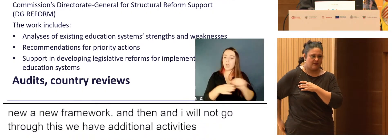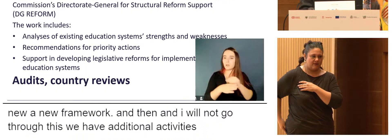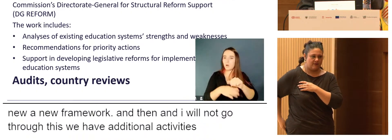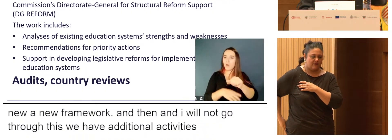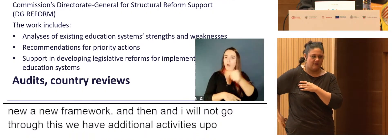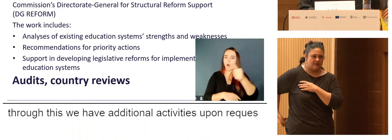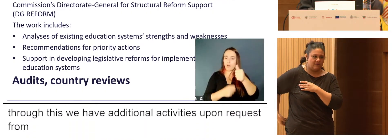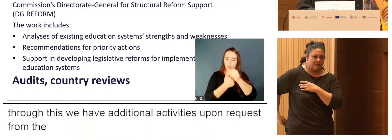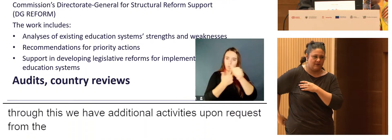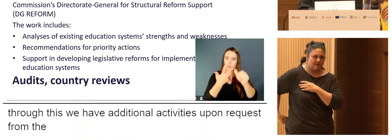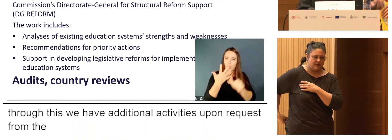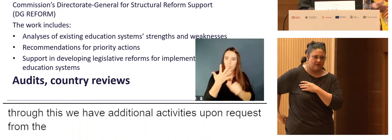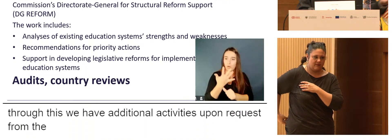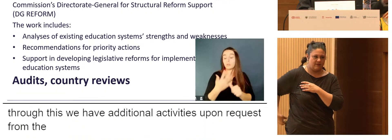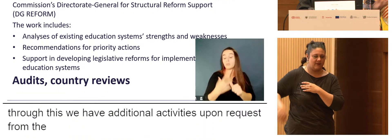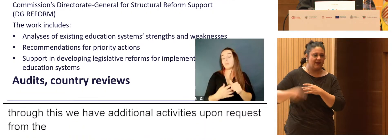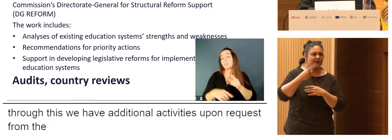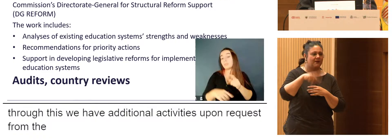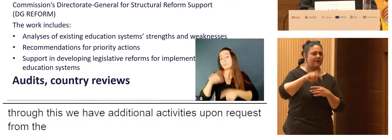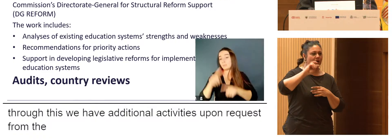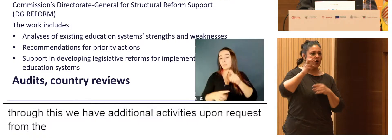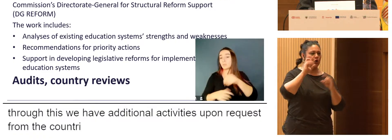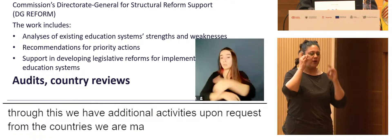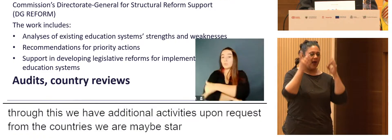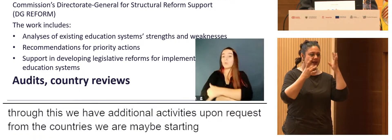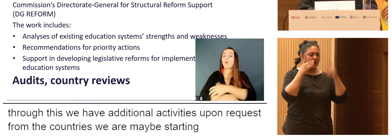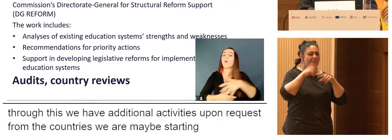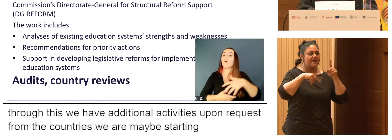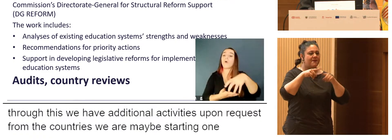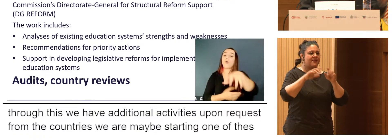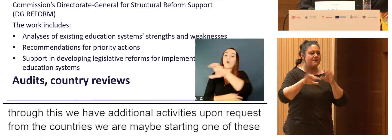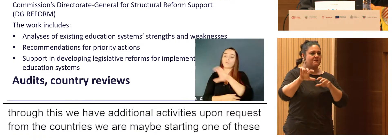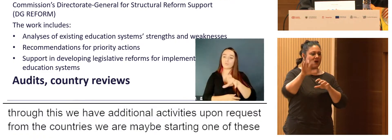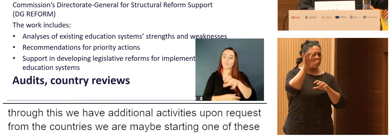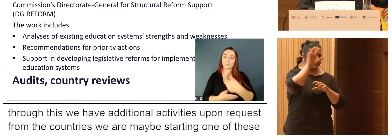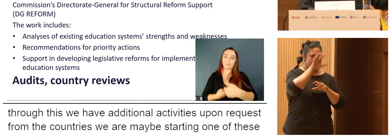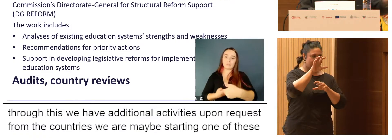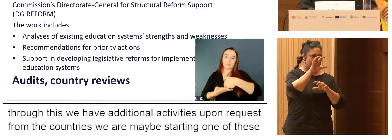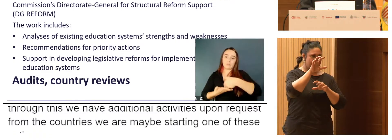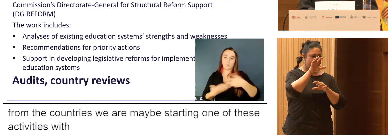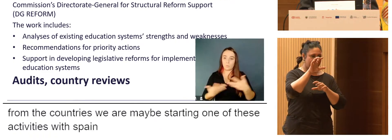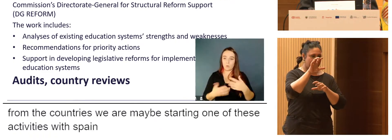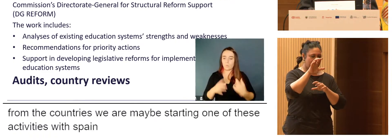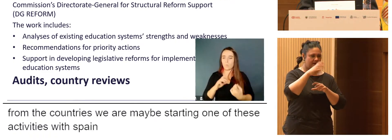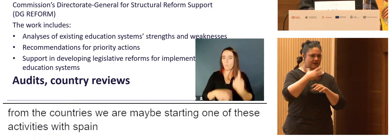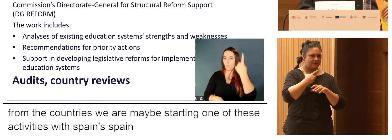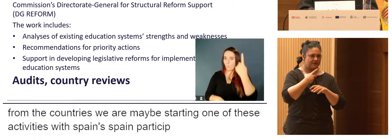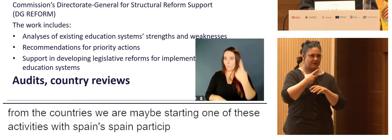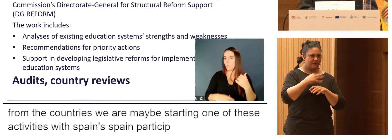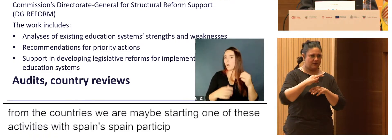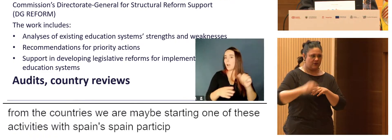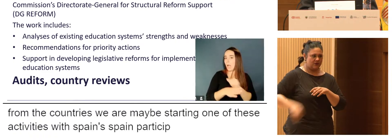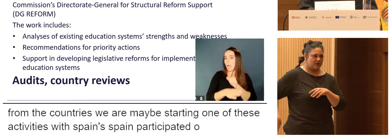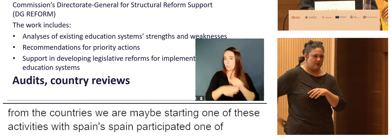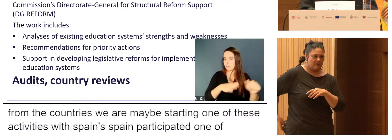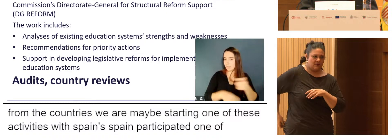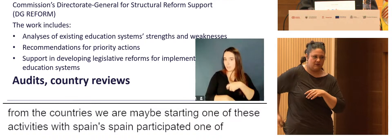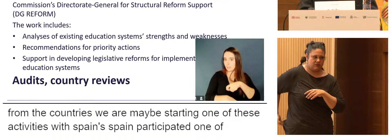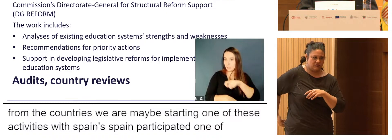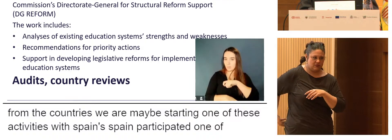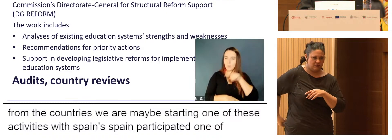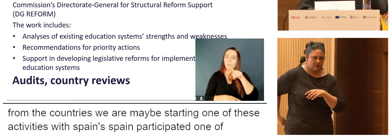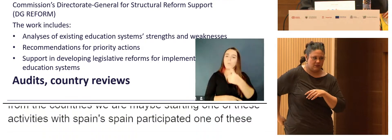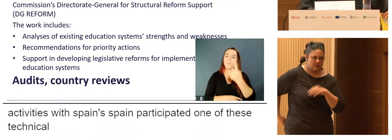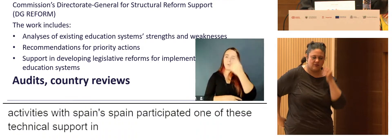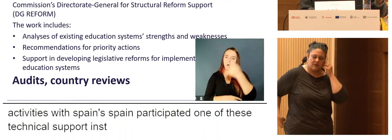from the countries. We are maybe starting one of these activities with Spain. Spain participated in one of these technical support